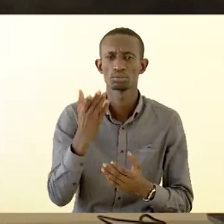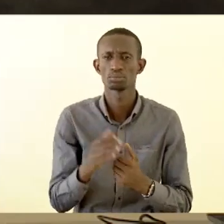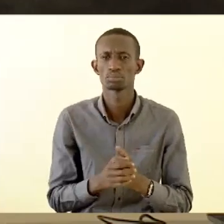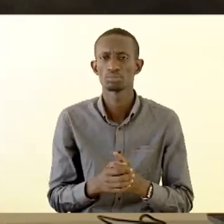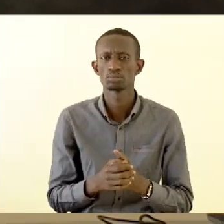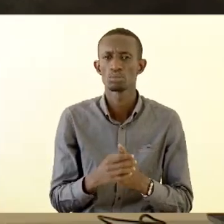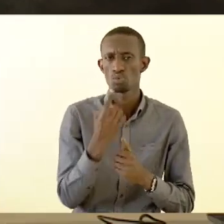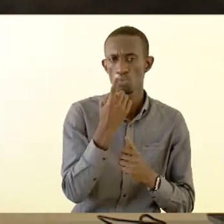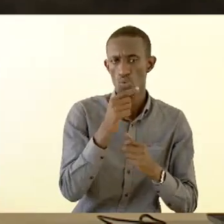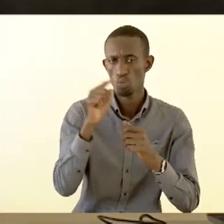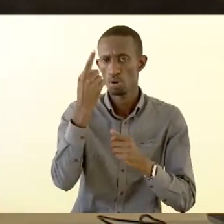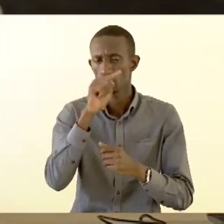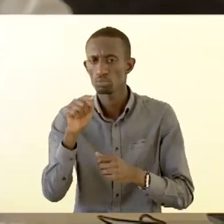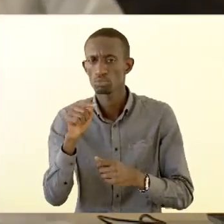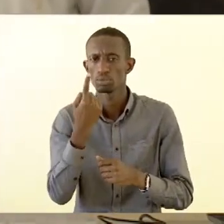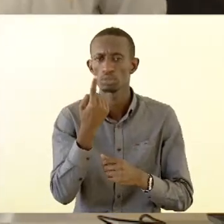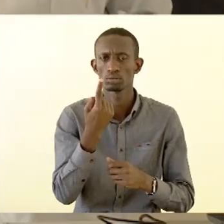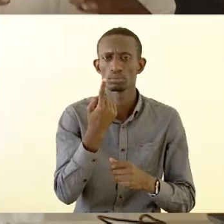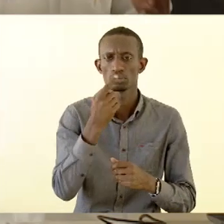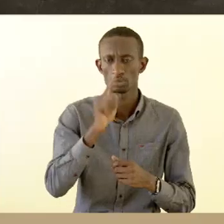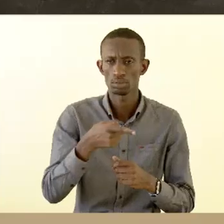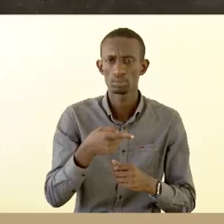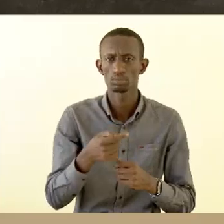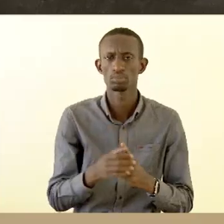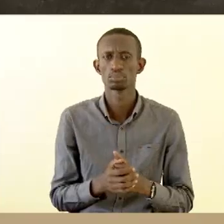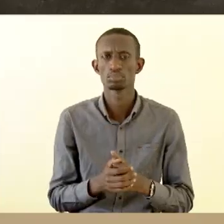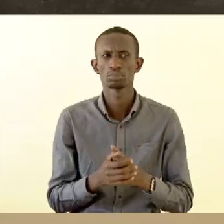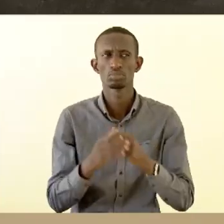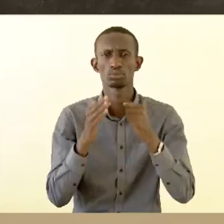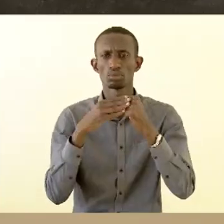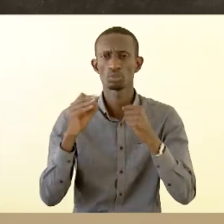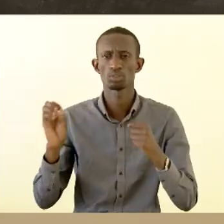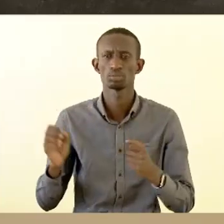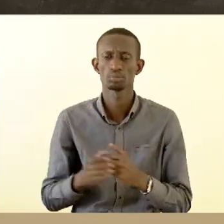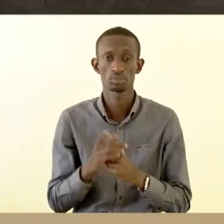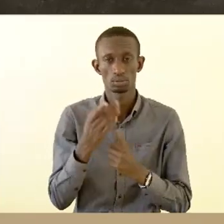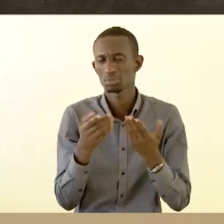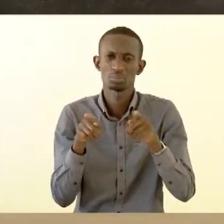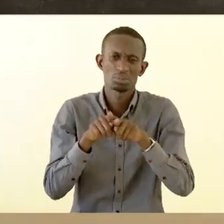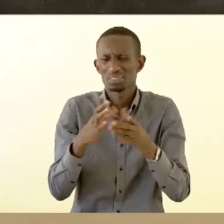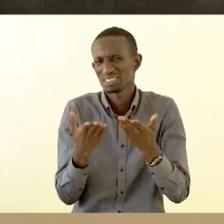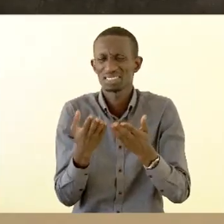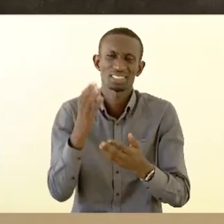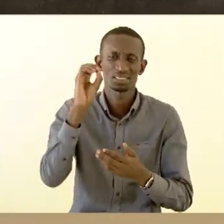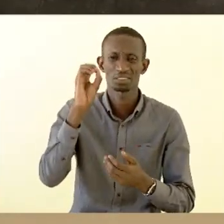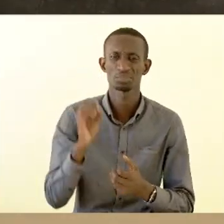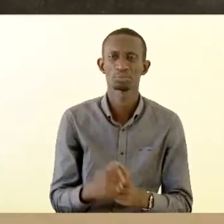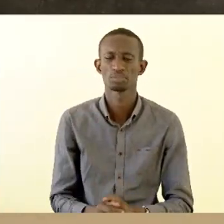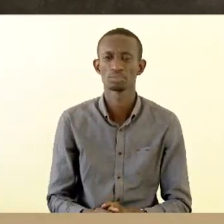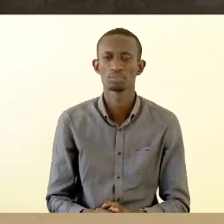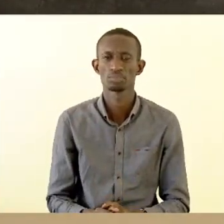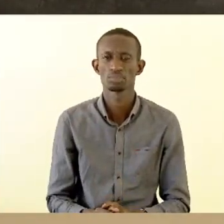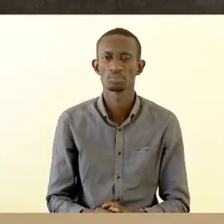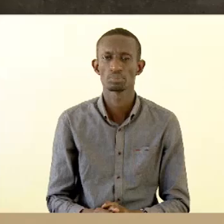1,840. So this is very small, and we consider it to be almost equal to 0. And what is